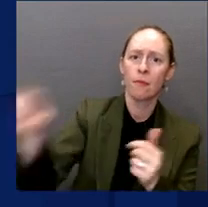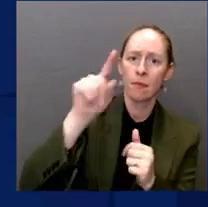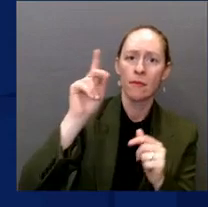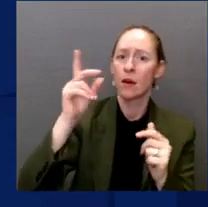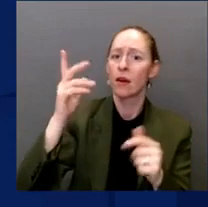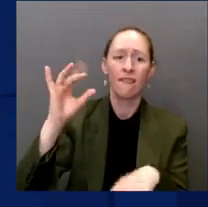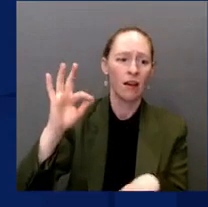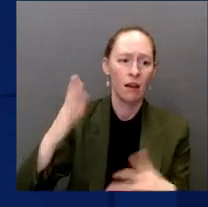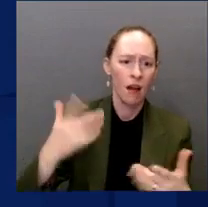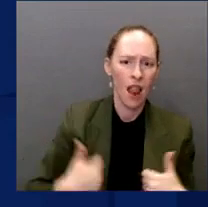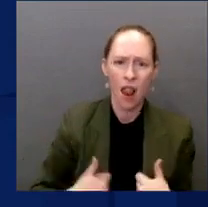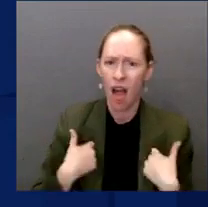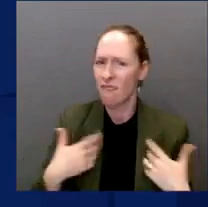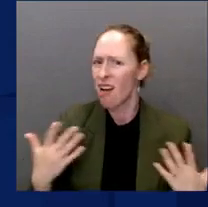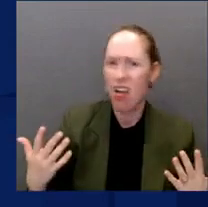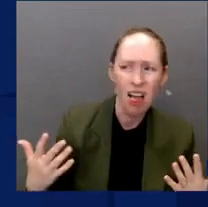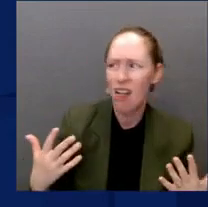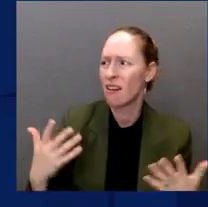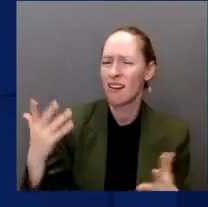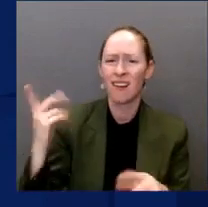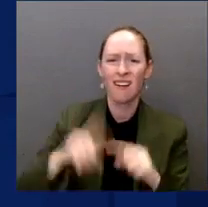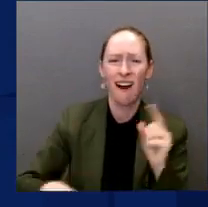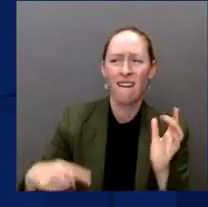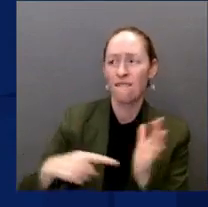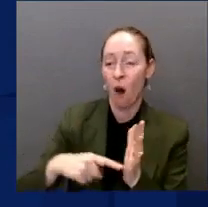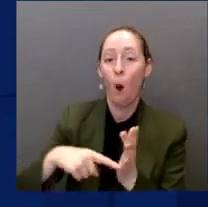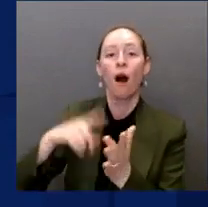in the United States. 50%.